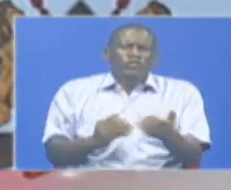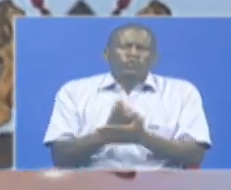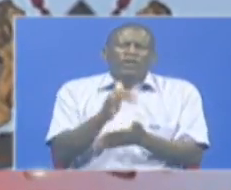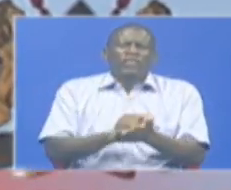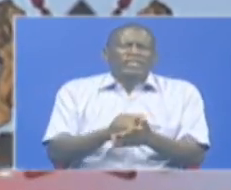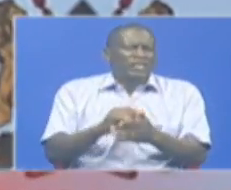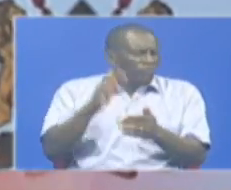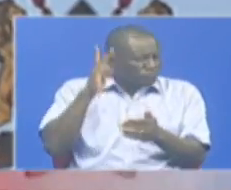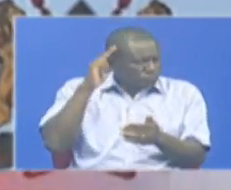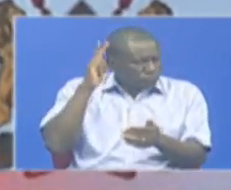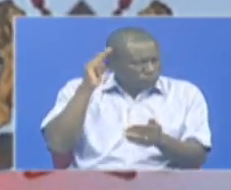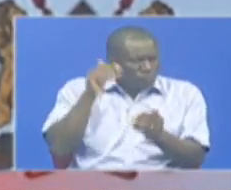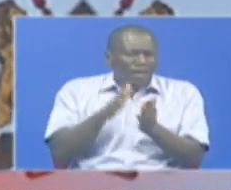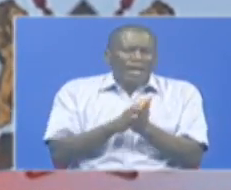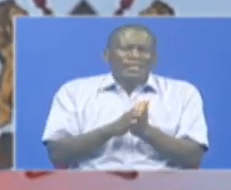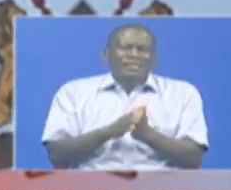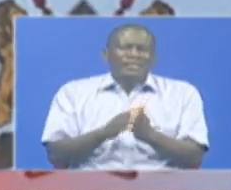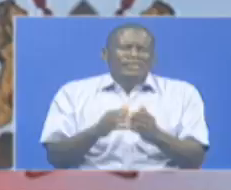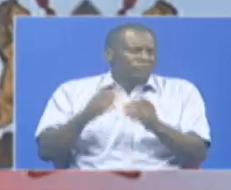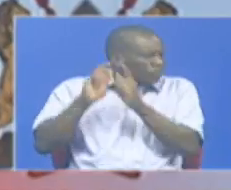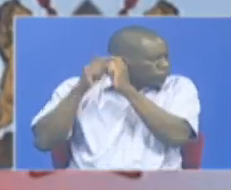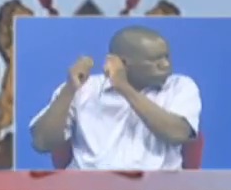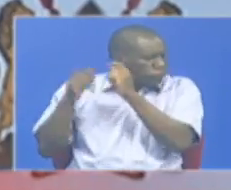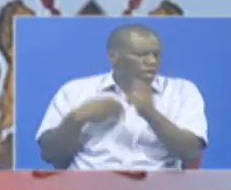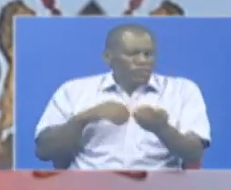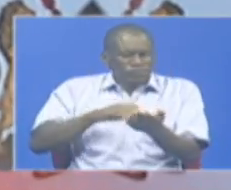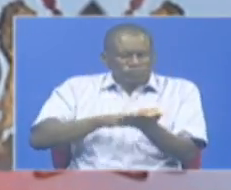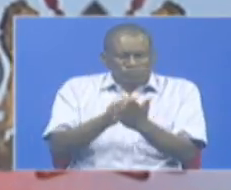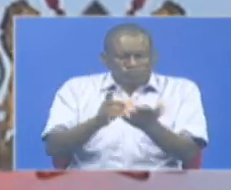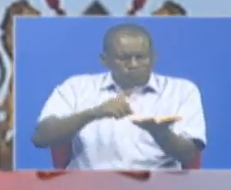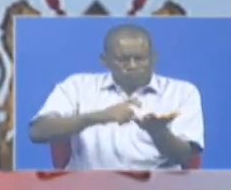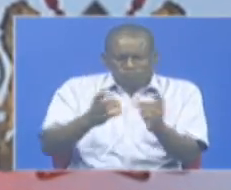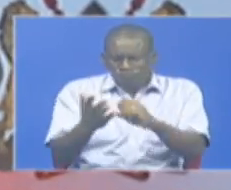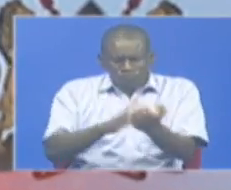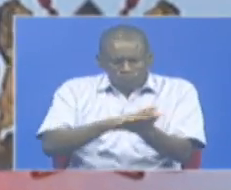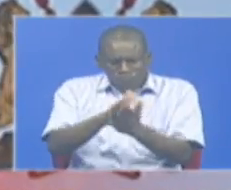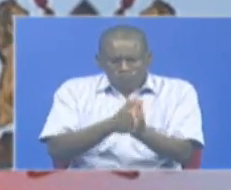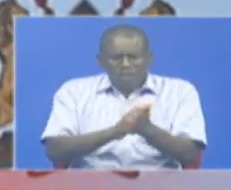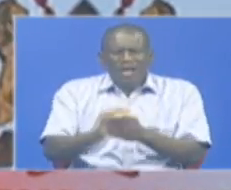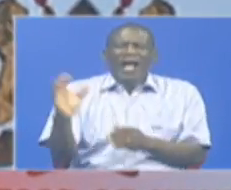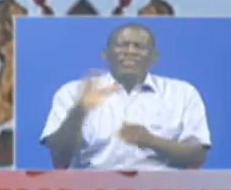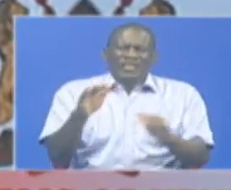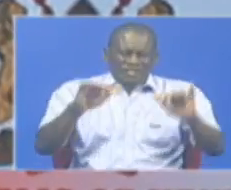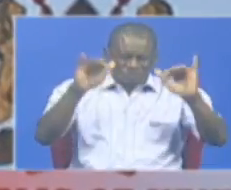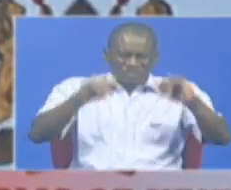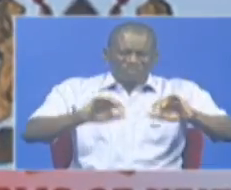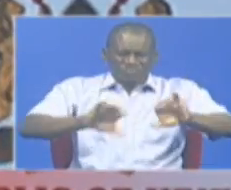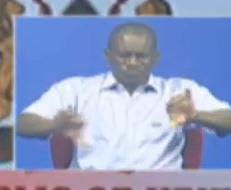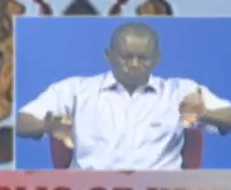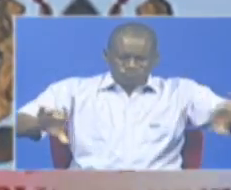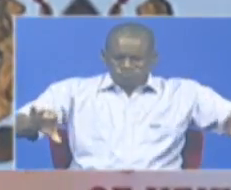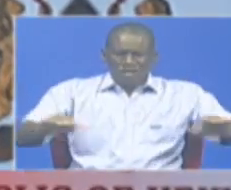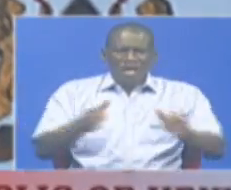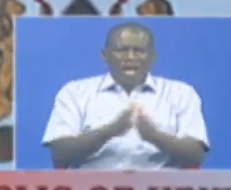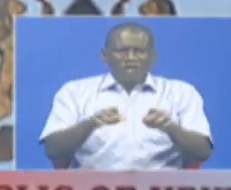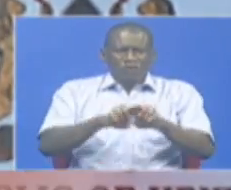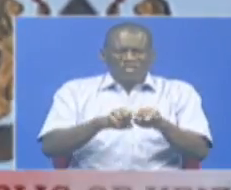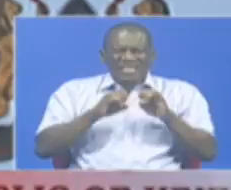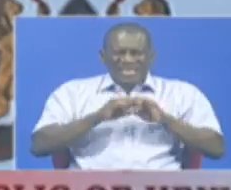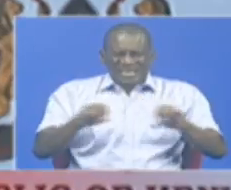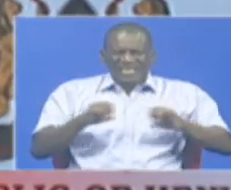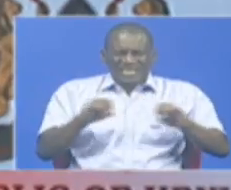have hand sanitizers and their clients actually maintain social distancing and they practice basic hygiene in